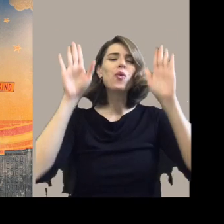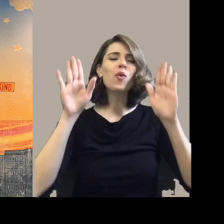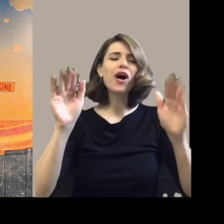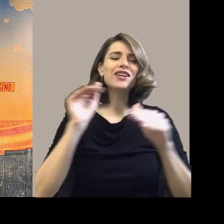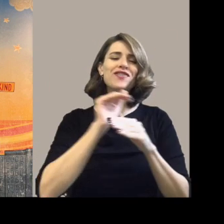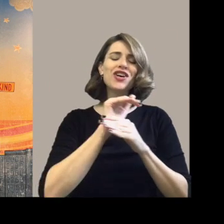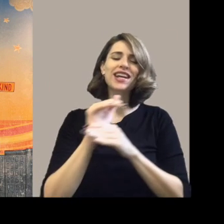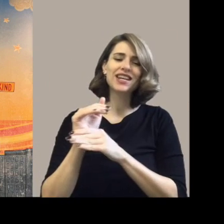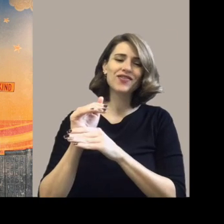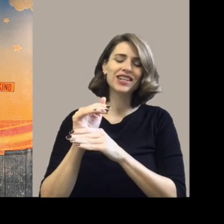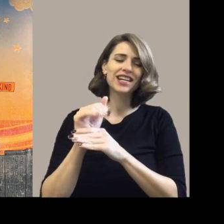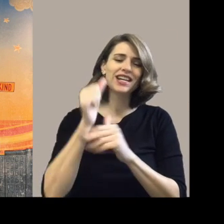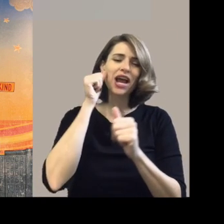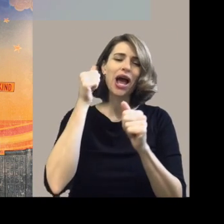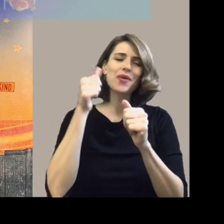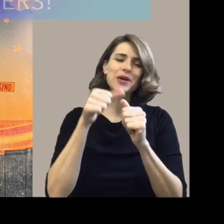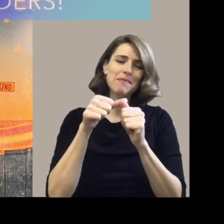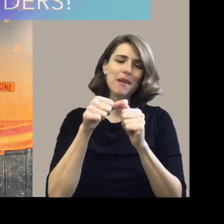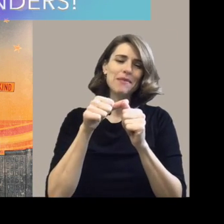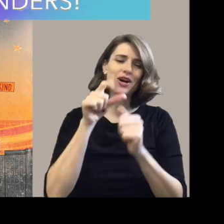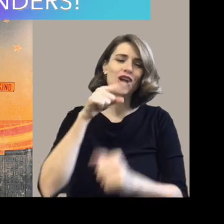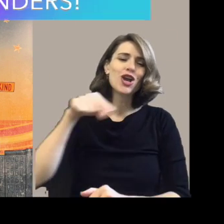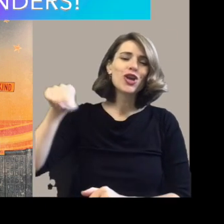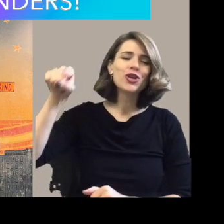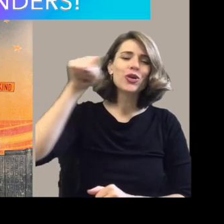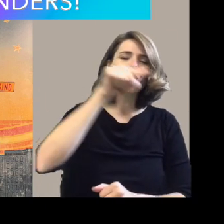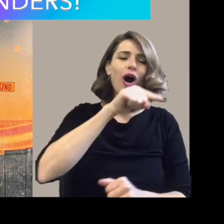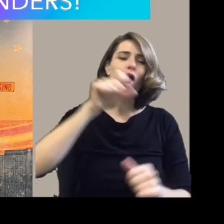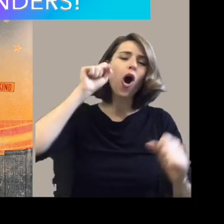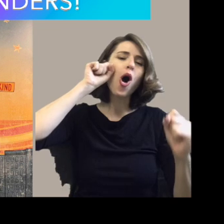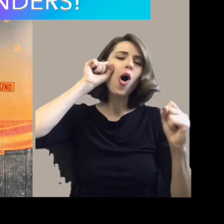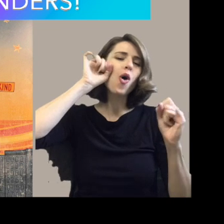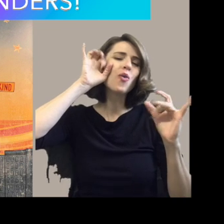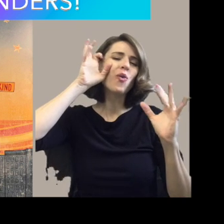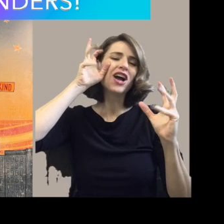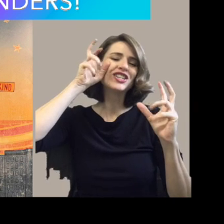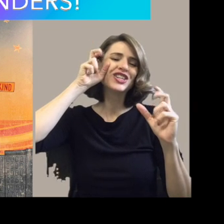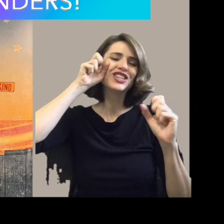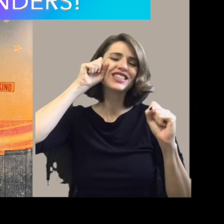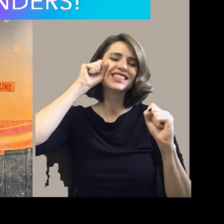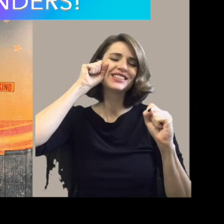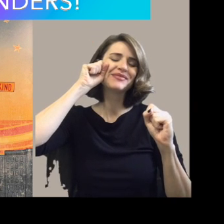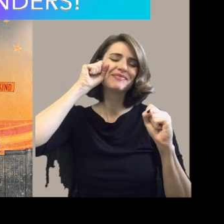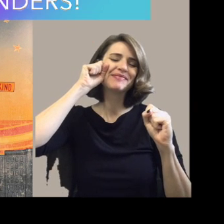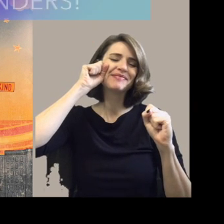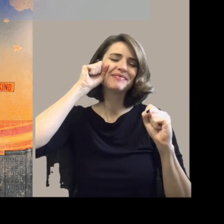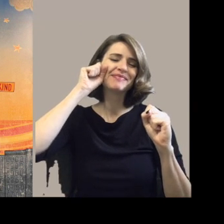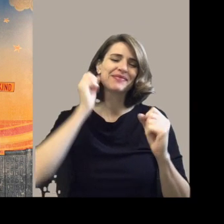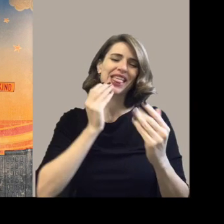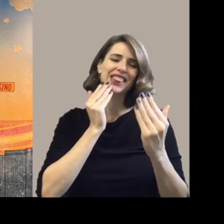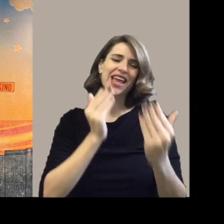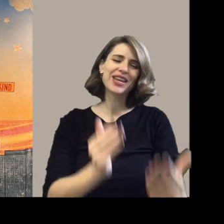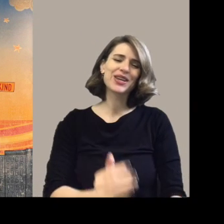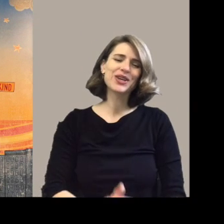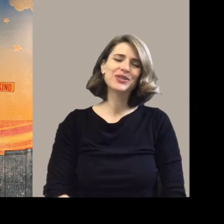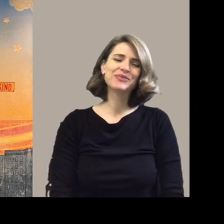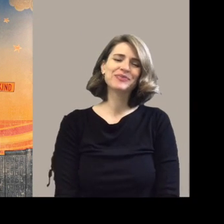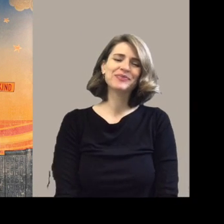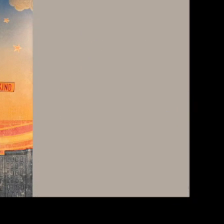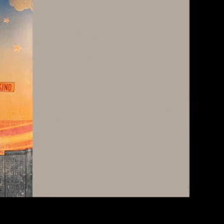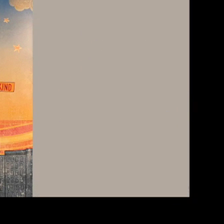Have a wonderful evening, and remember, you are all wonders. Thank you.